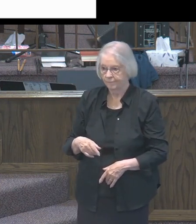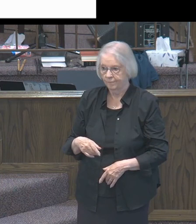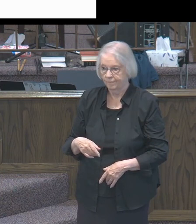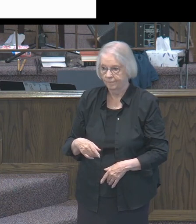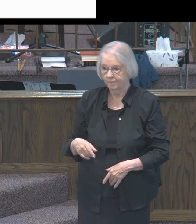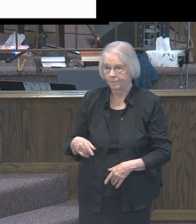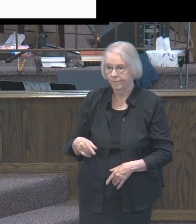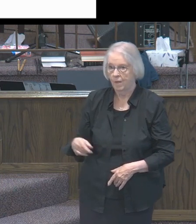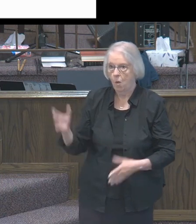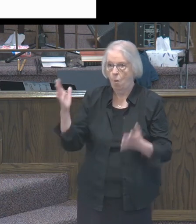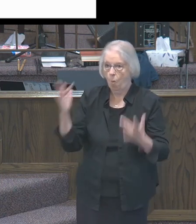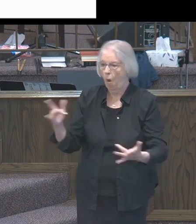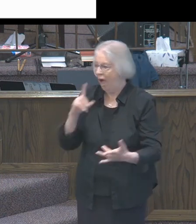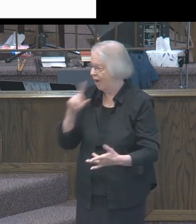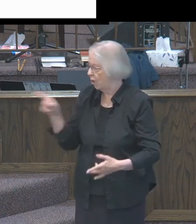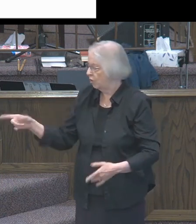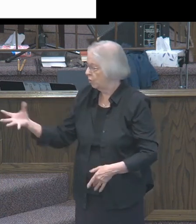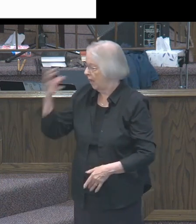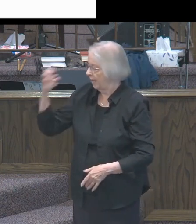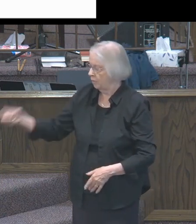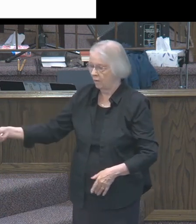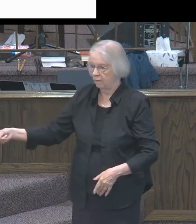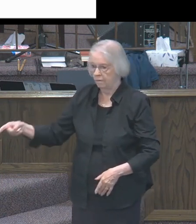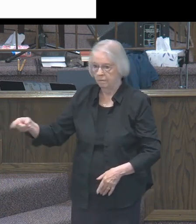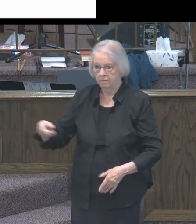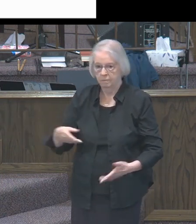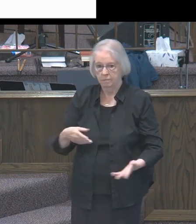answered the question, "Why are you angry?"